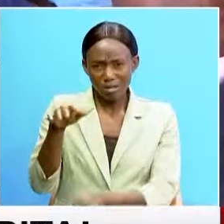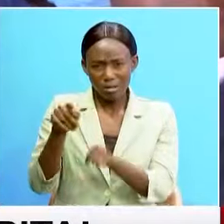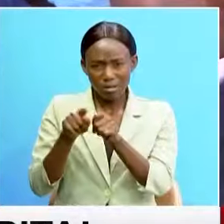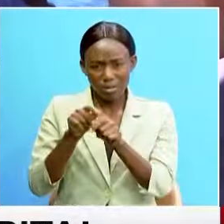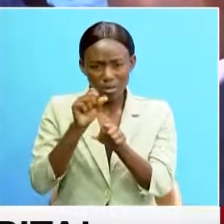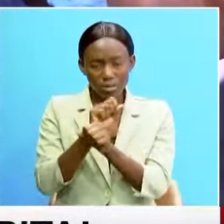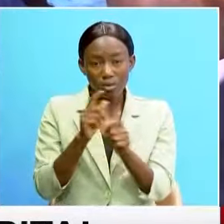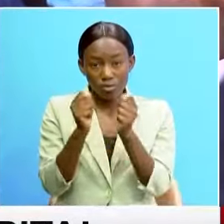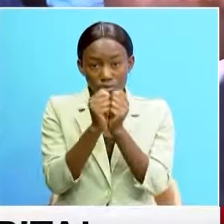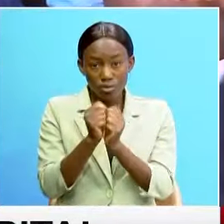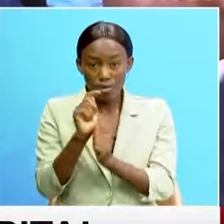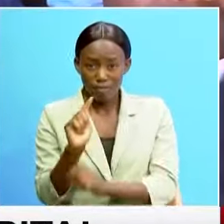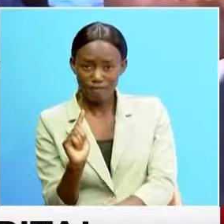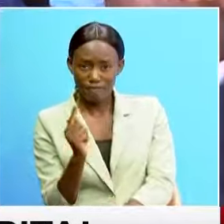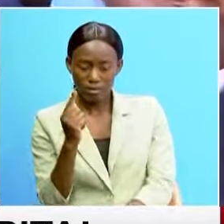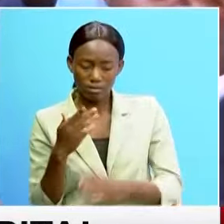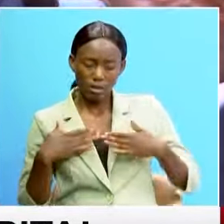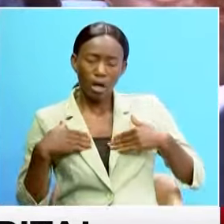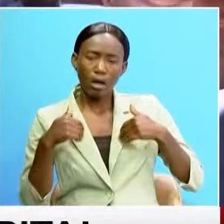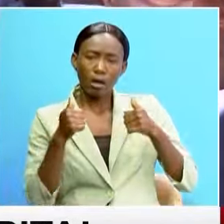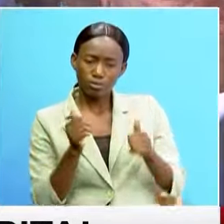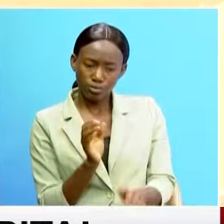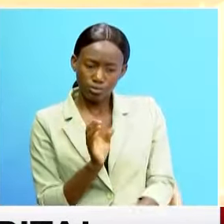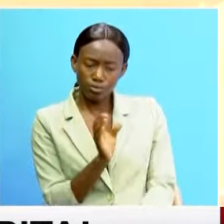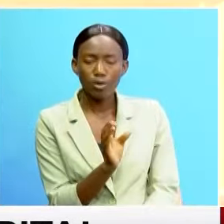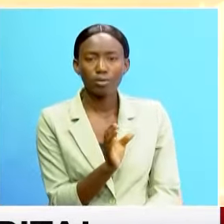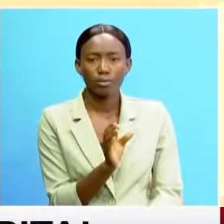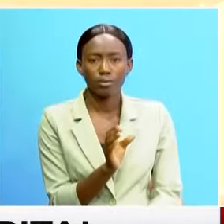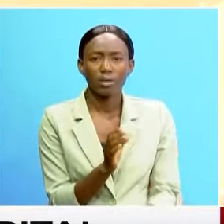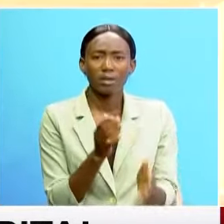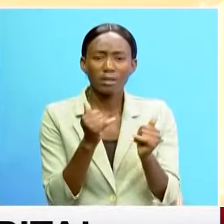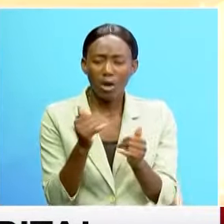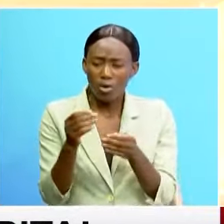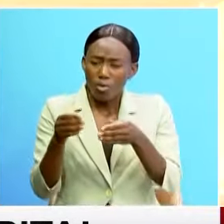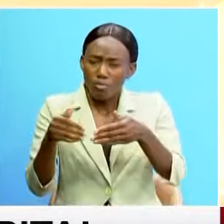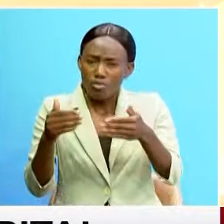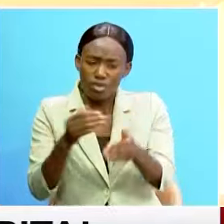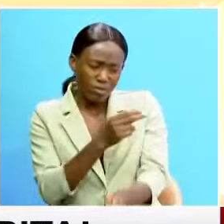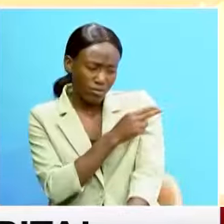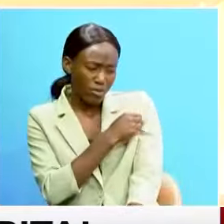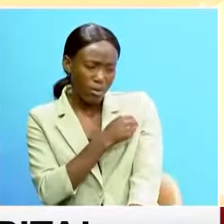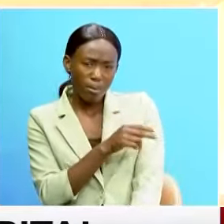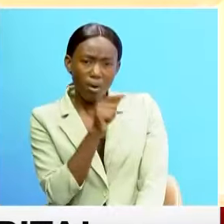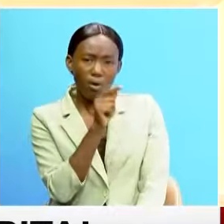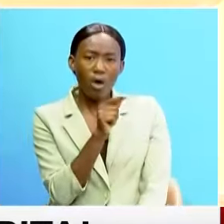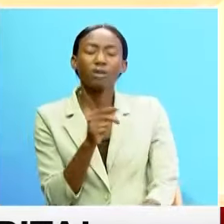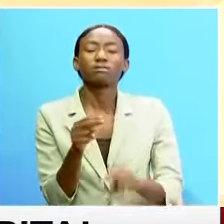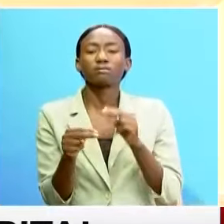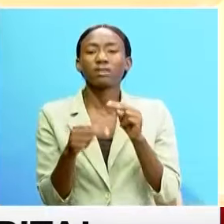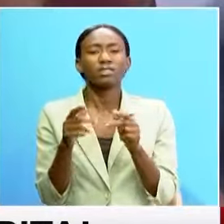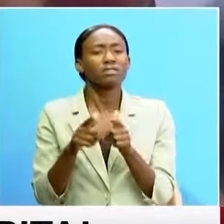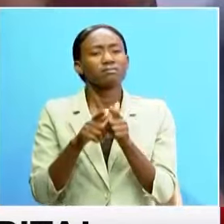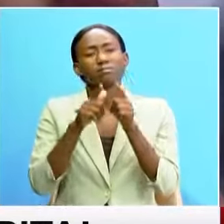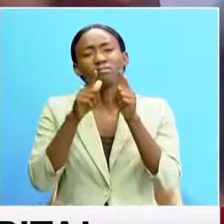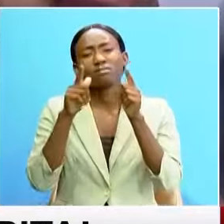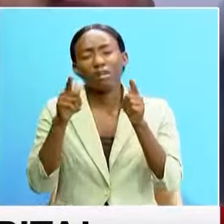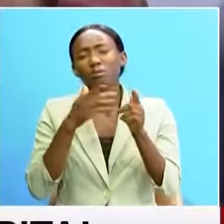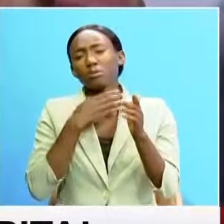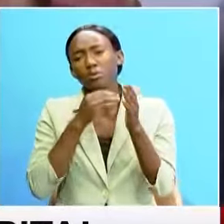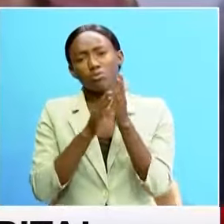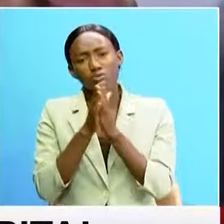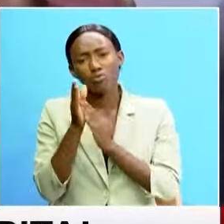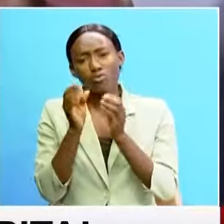together is the health sector. Delivery of this hospital is a great, great commitment and